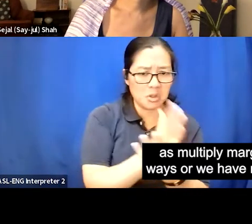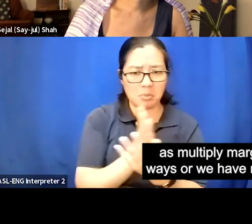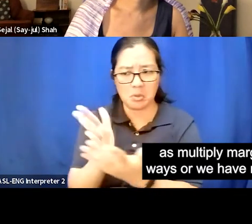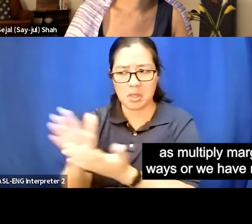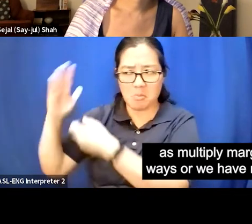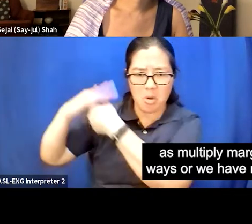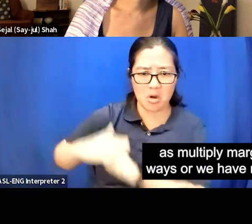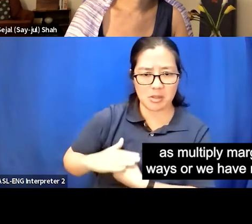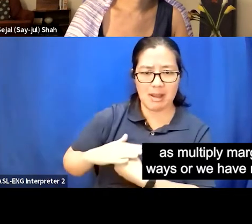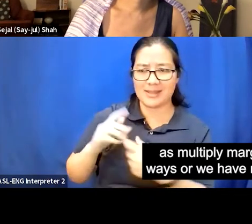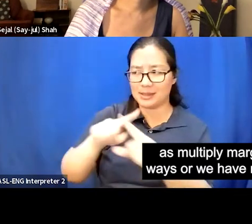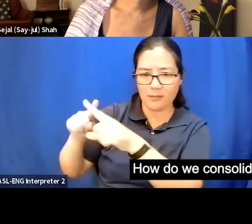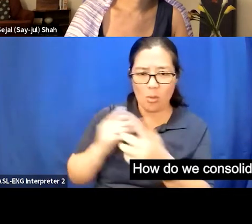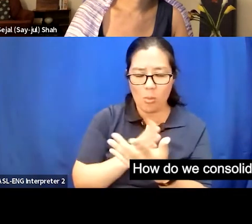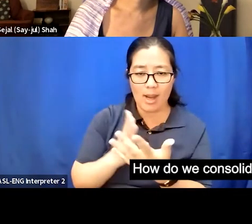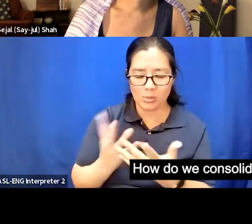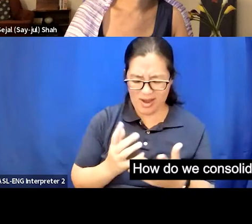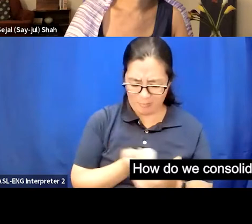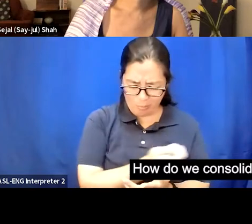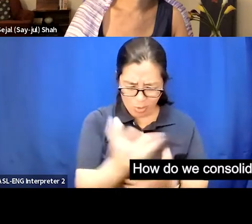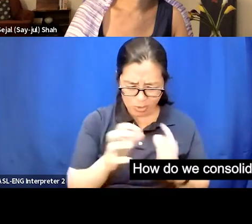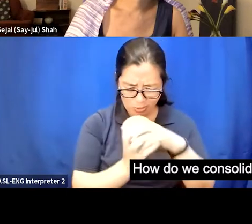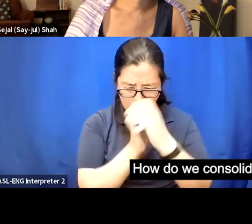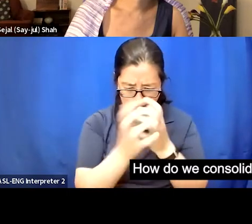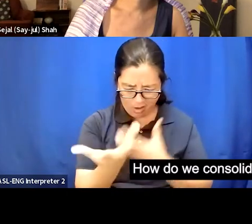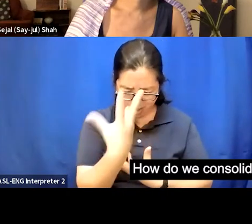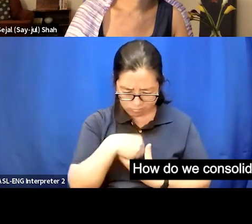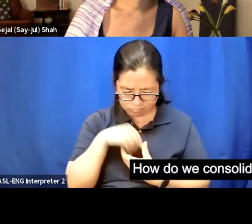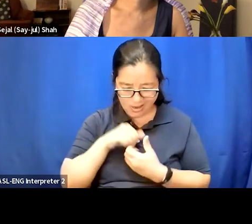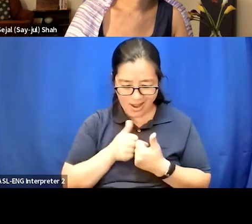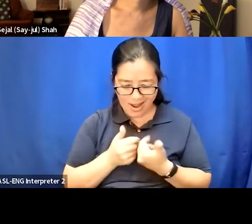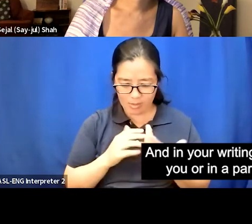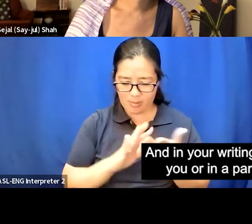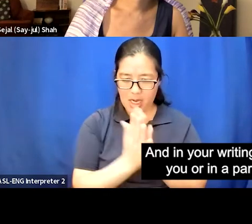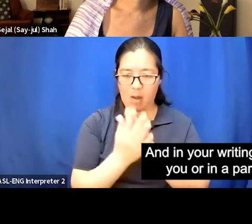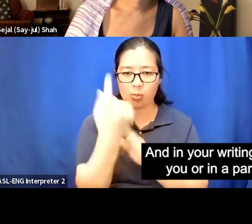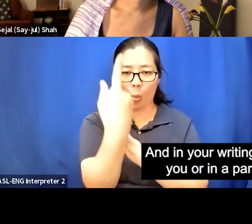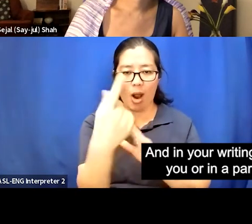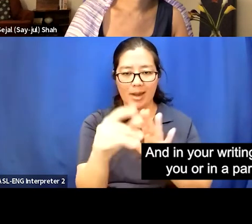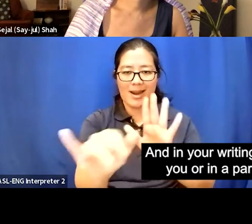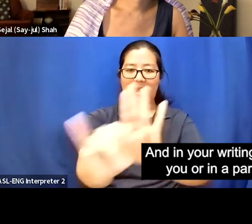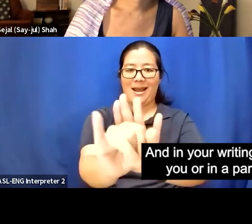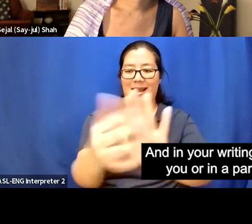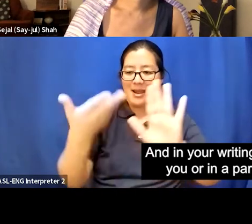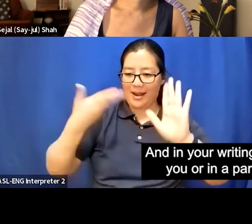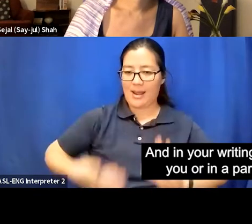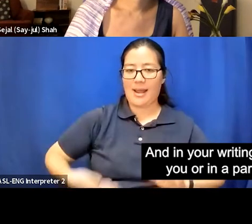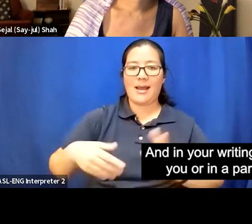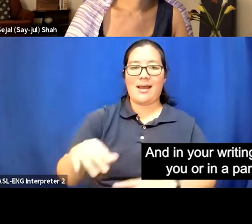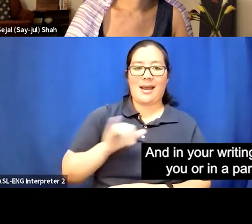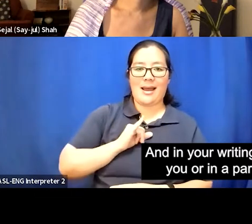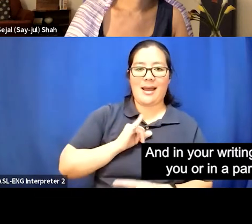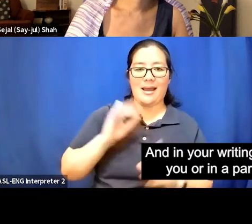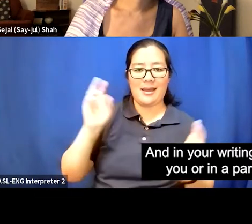we have multiplicities within us, how do we consolidate that into a singular I? And in your writing, does